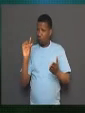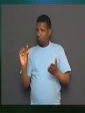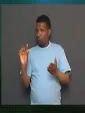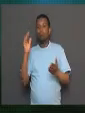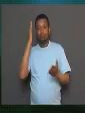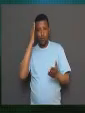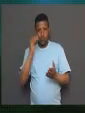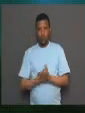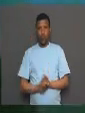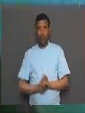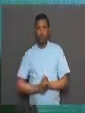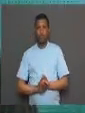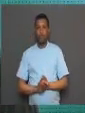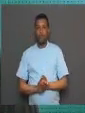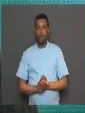common.